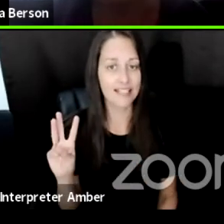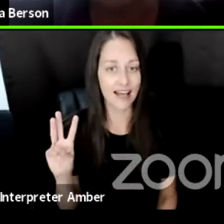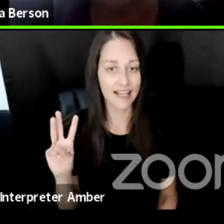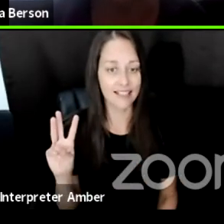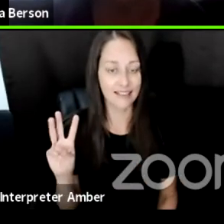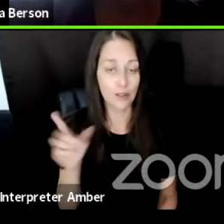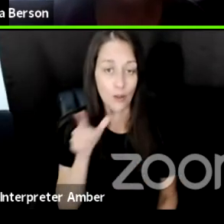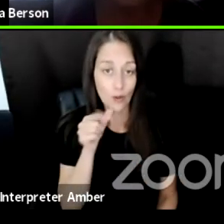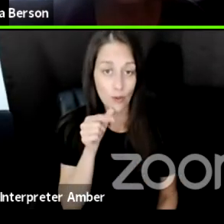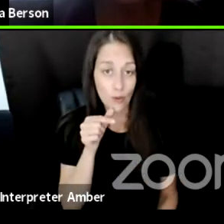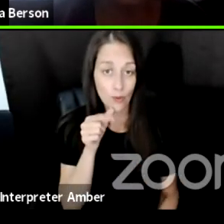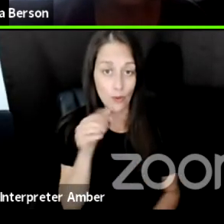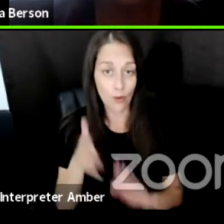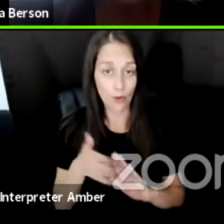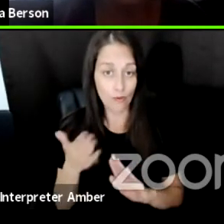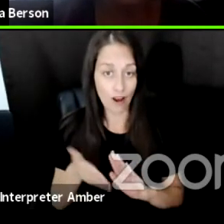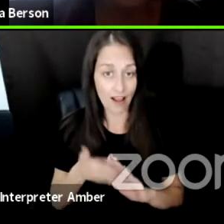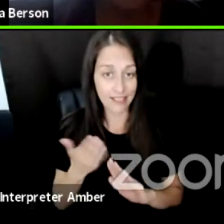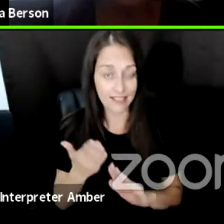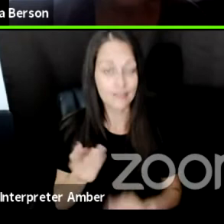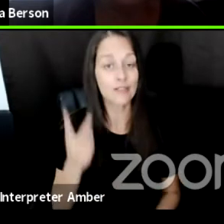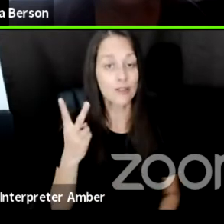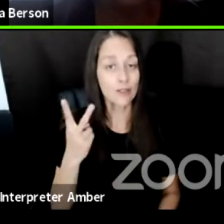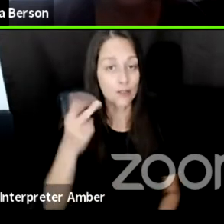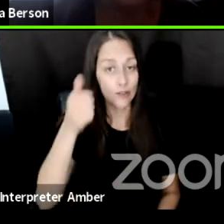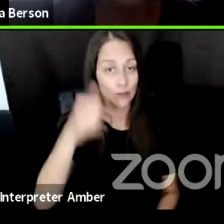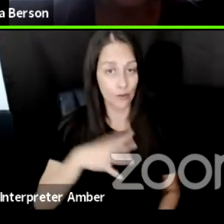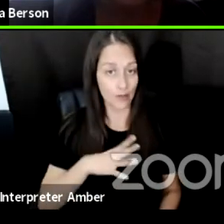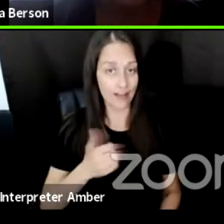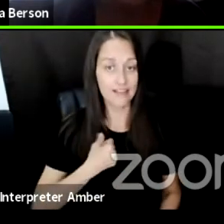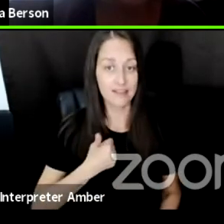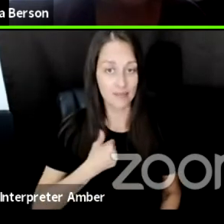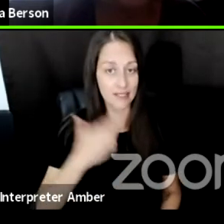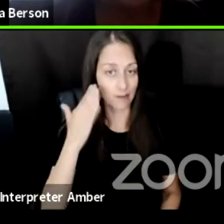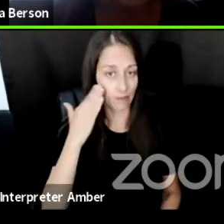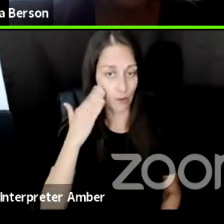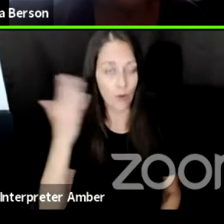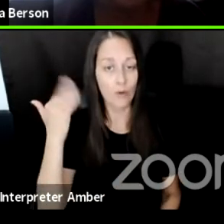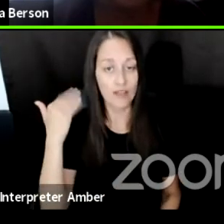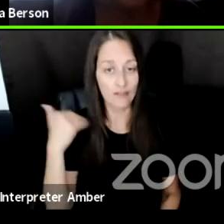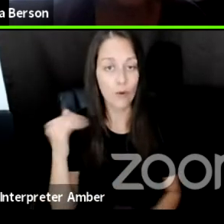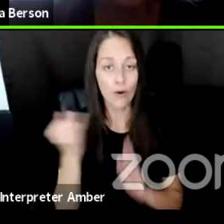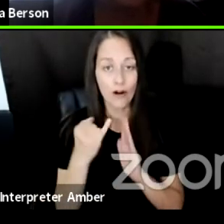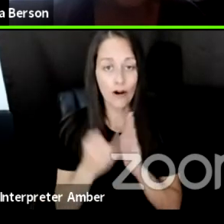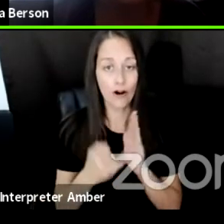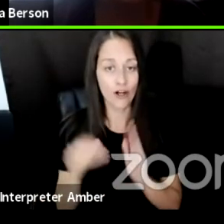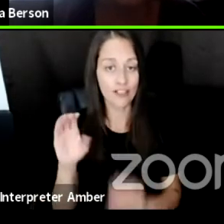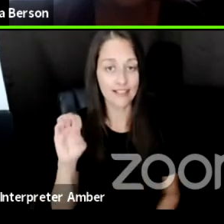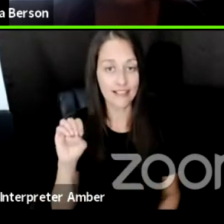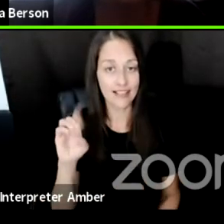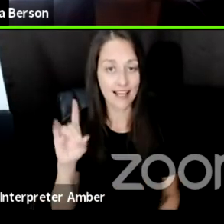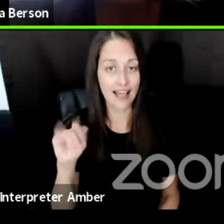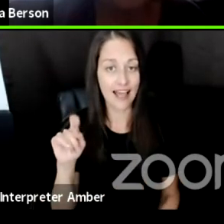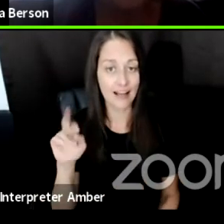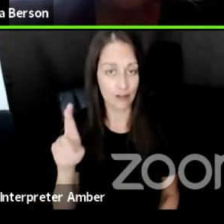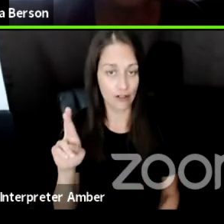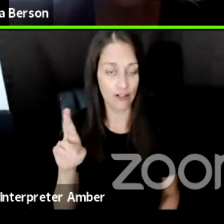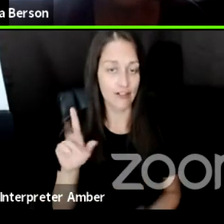by, you know, two guys I know who used to be arts editors at the Oregonian, which also has very little arts coverage